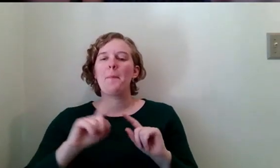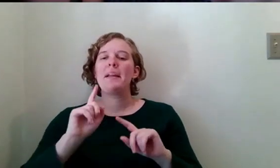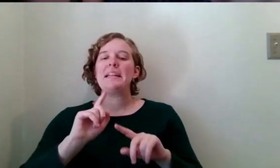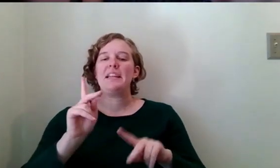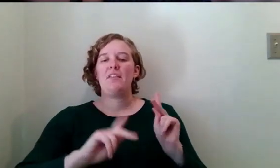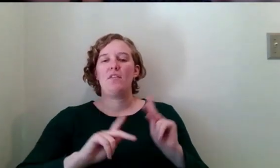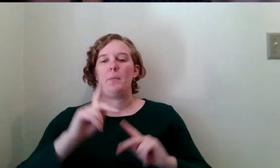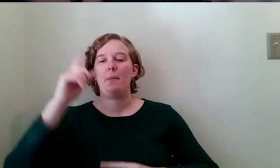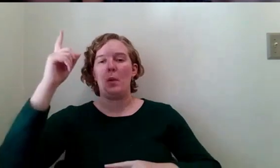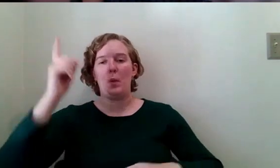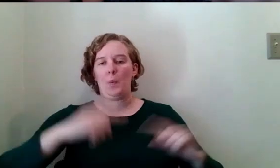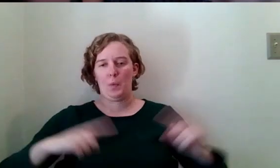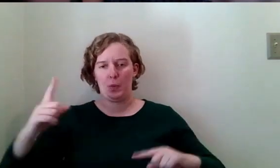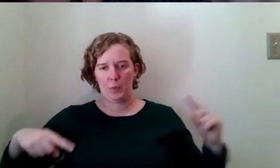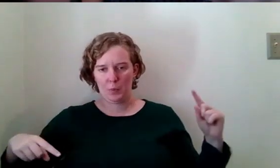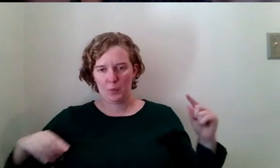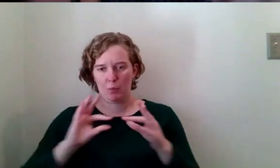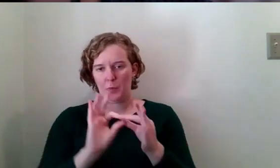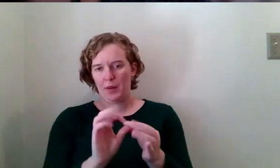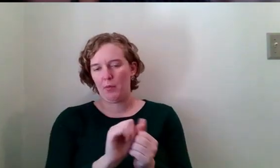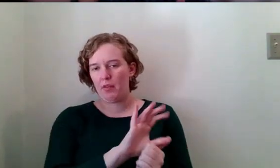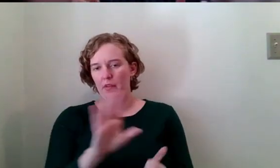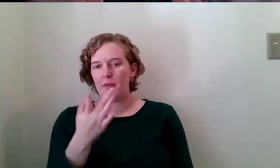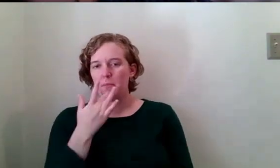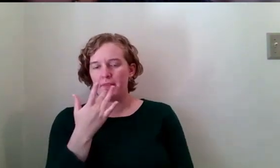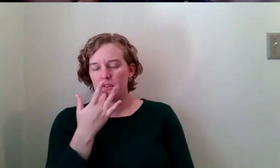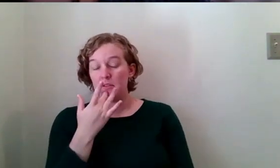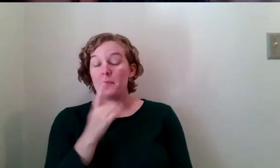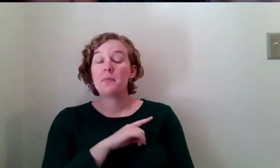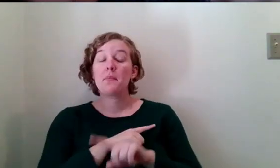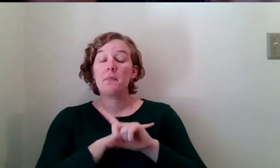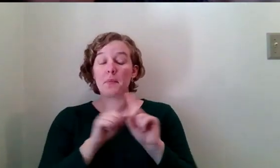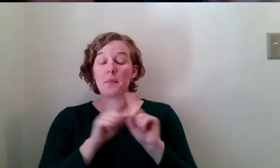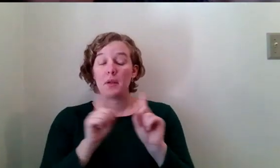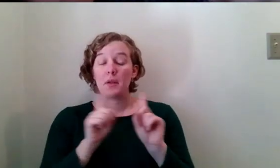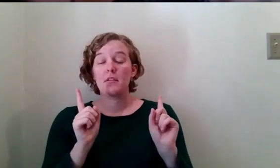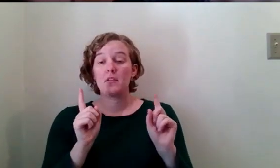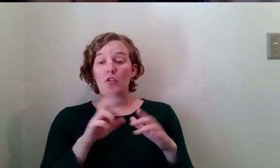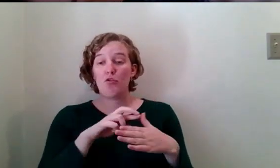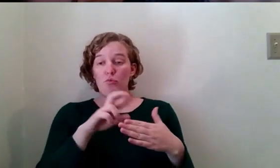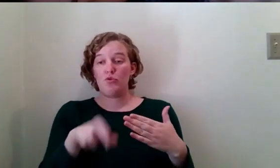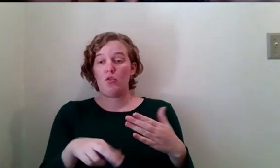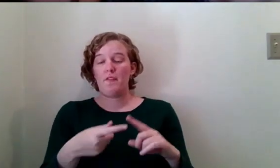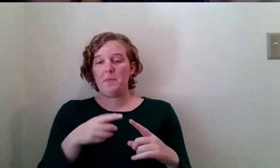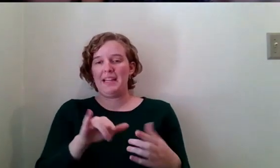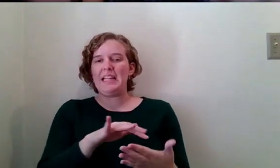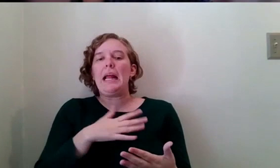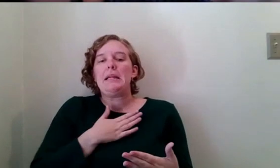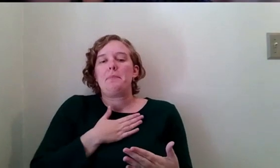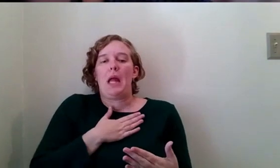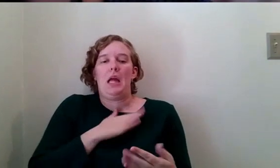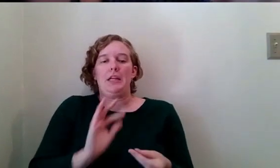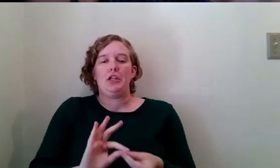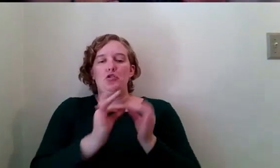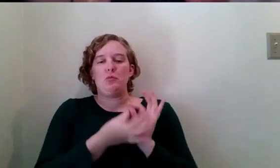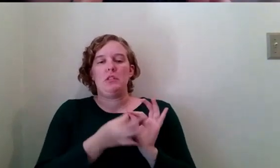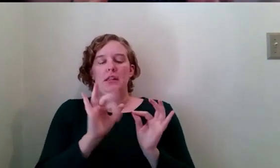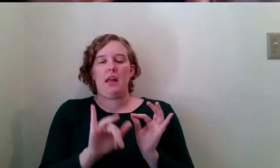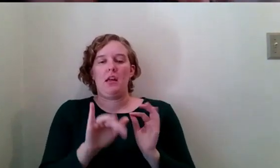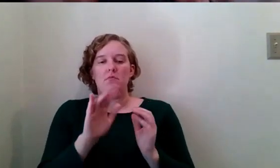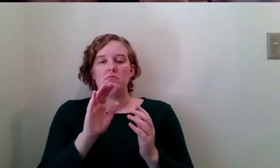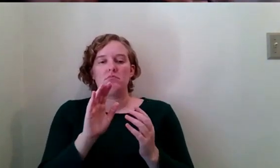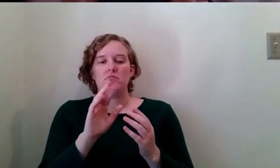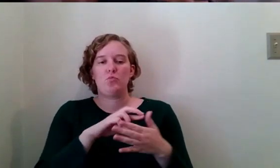vary a lot in terms of their preferences. But the result from that study, at least in my head, my interpretation of it, is